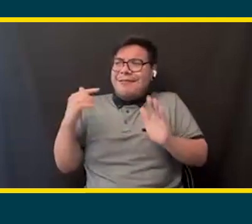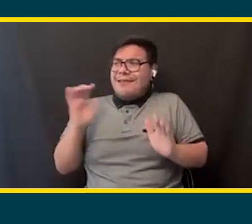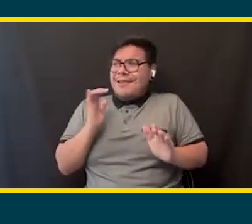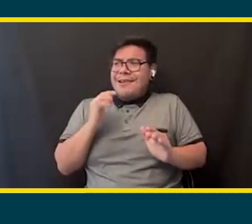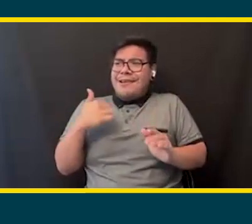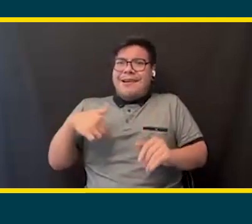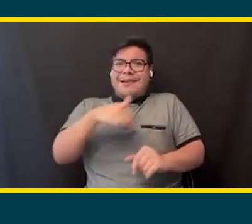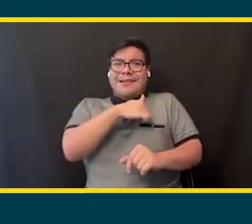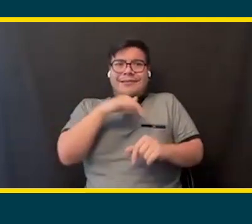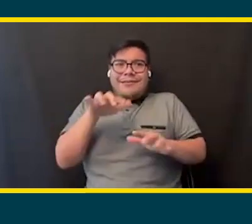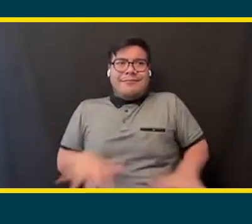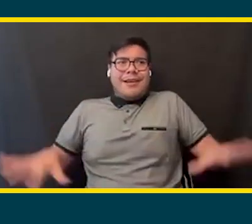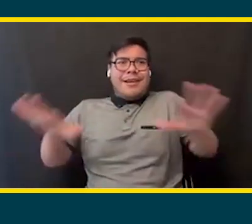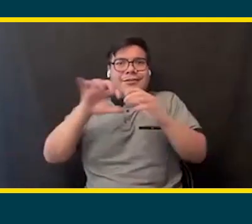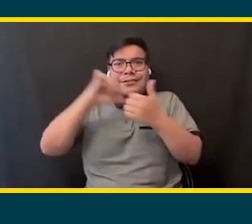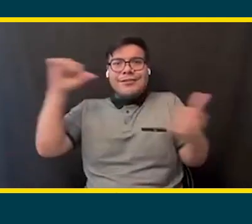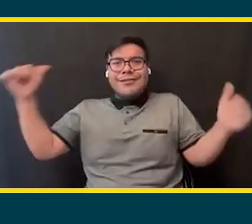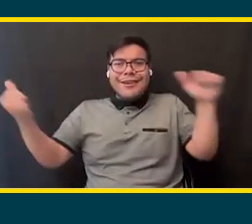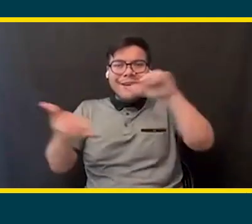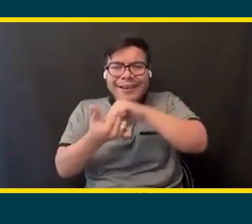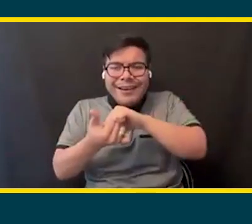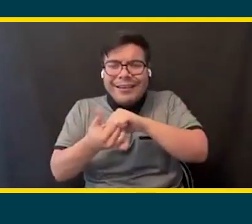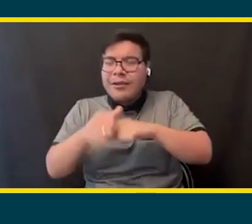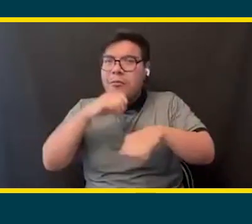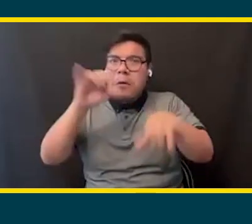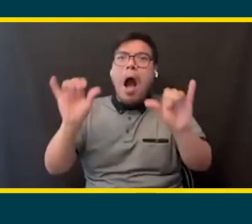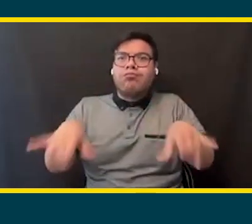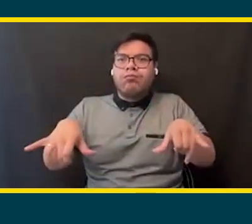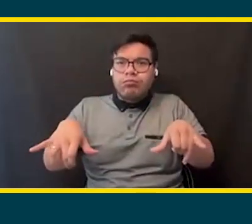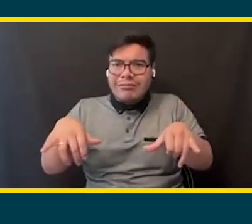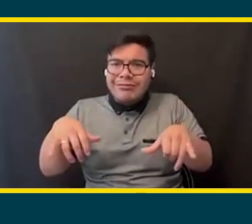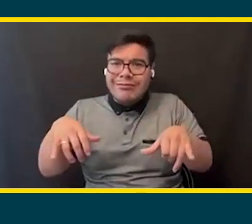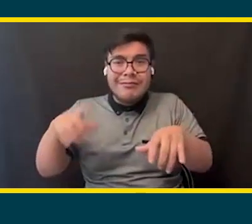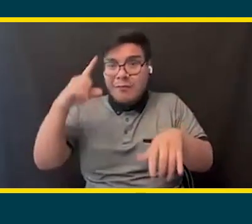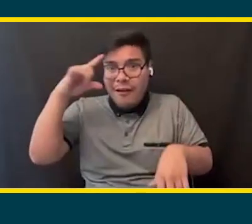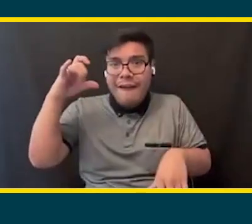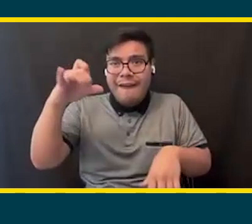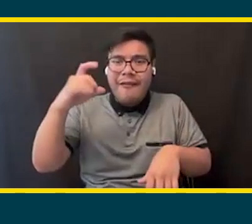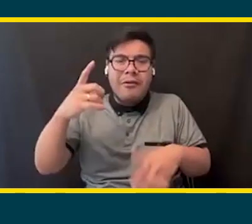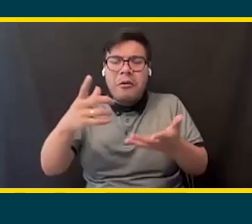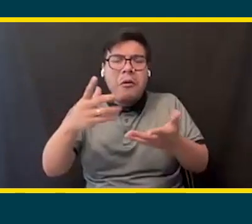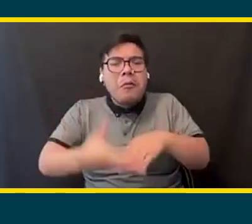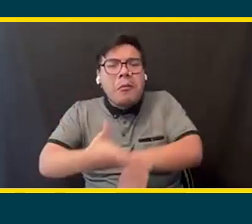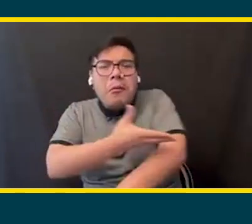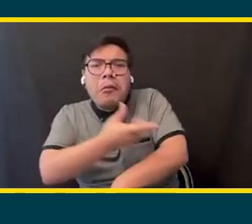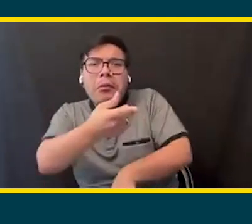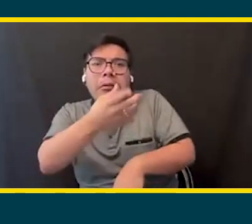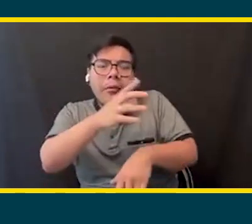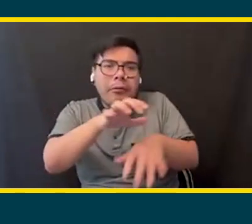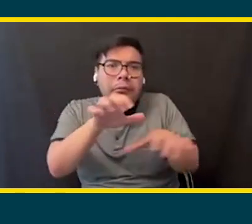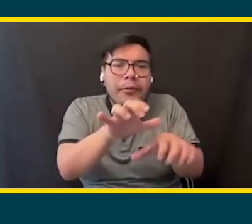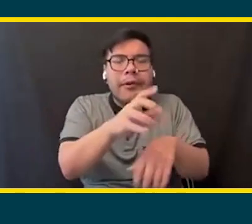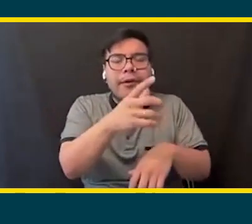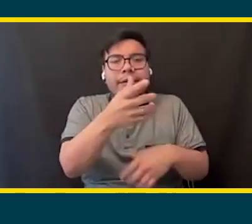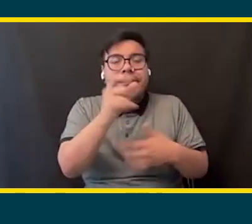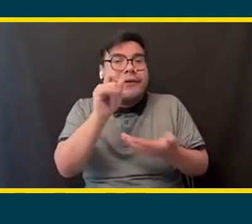to change over time and not be the same person all the time. How much better would we be? I'm sure in your work, how much easier would your work be